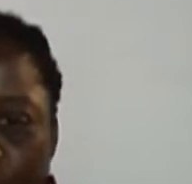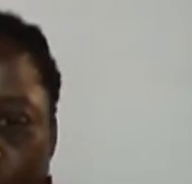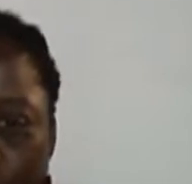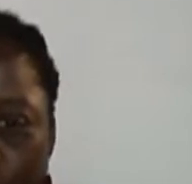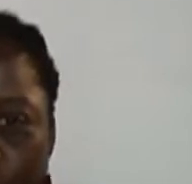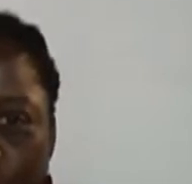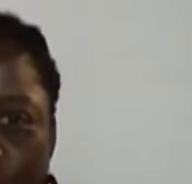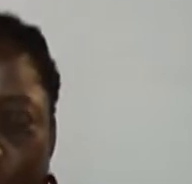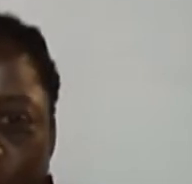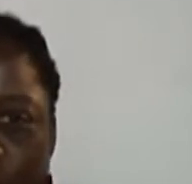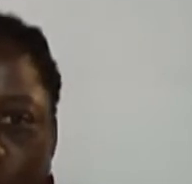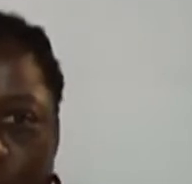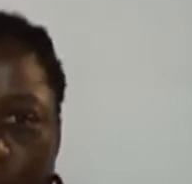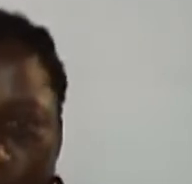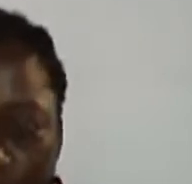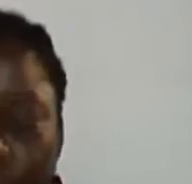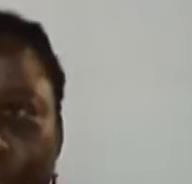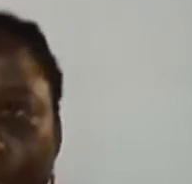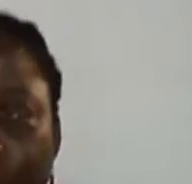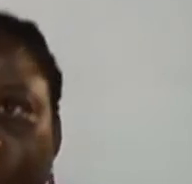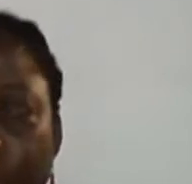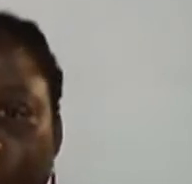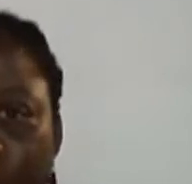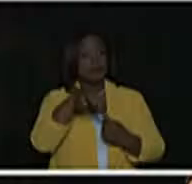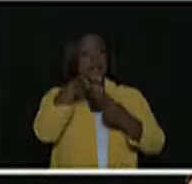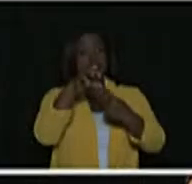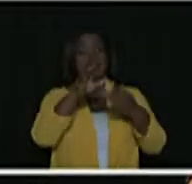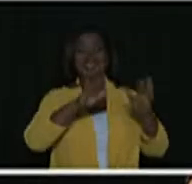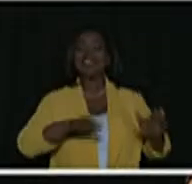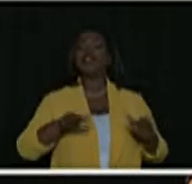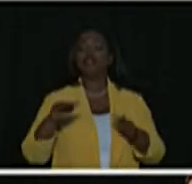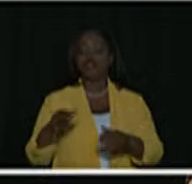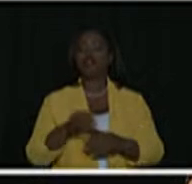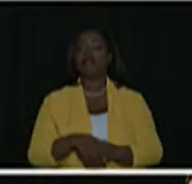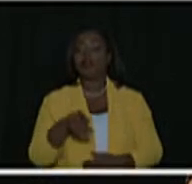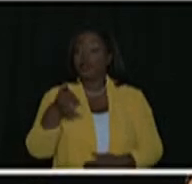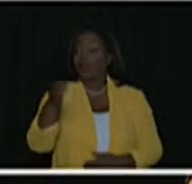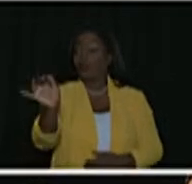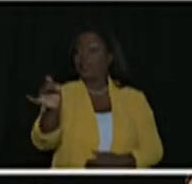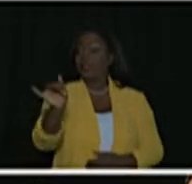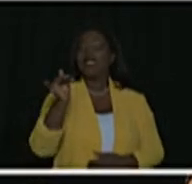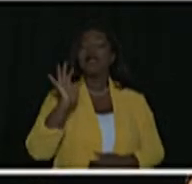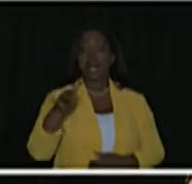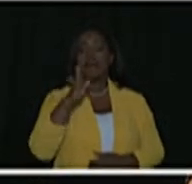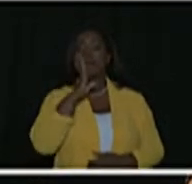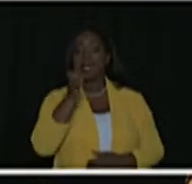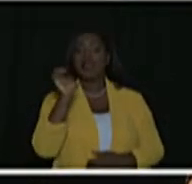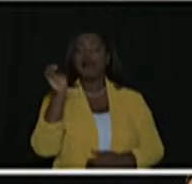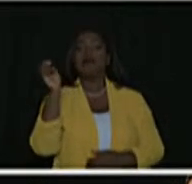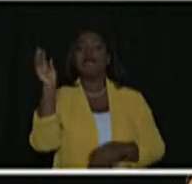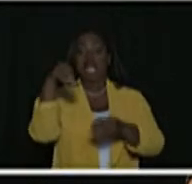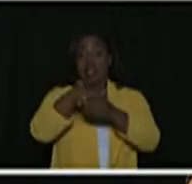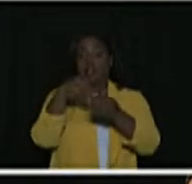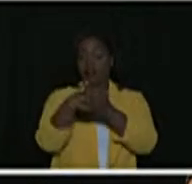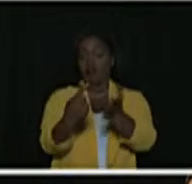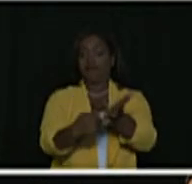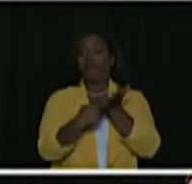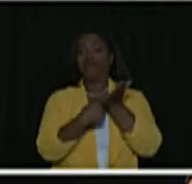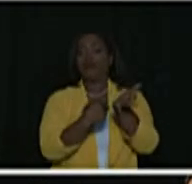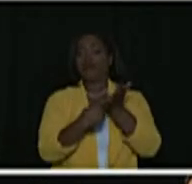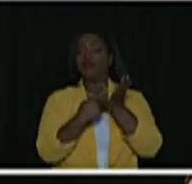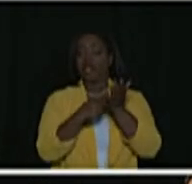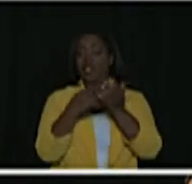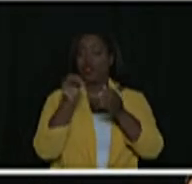viewers, for joining us at home, especially the children. You too can be a part of the discussion by submitting